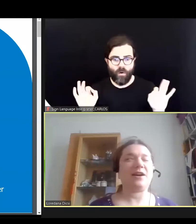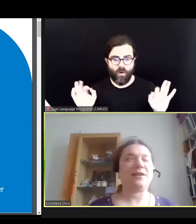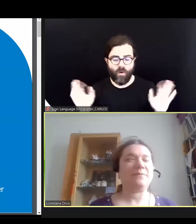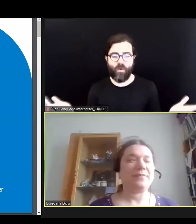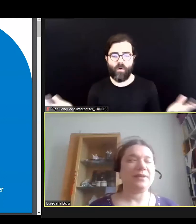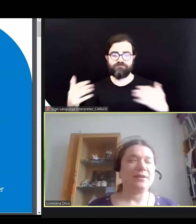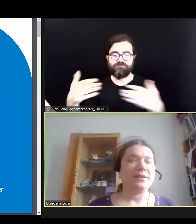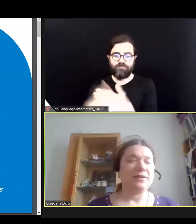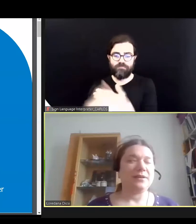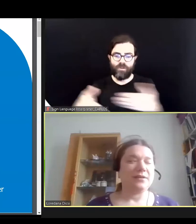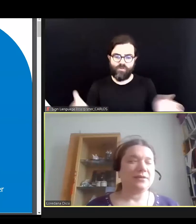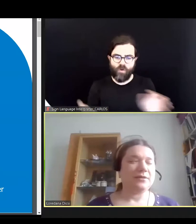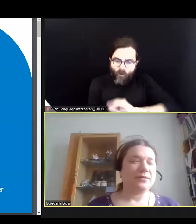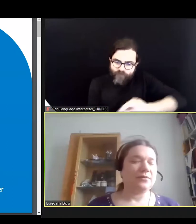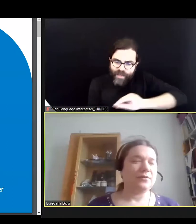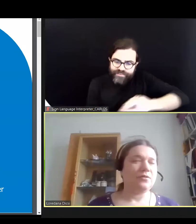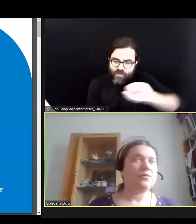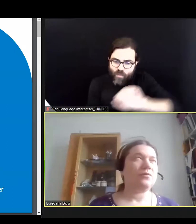are.